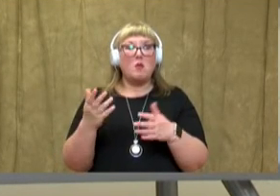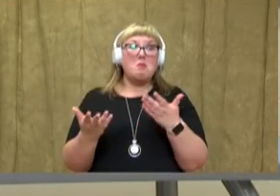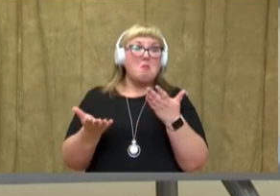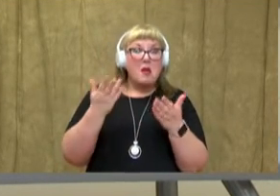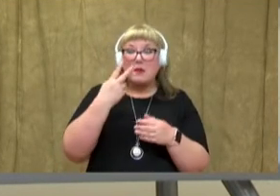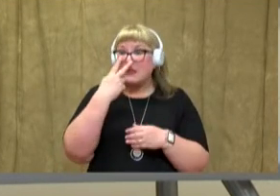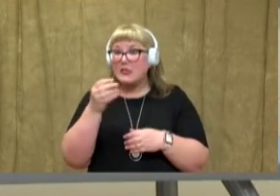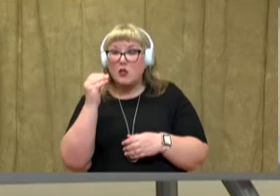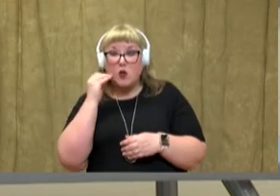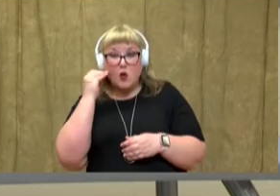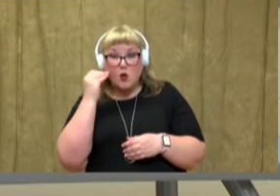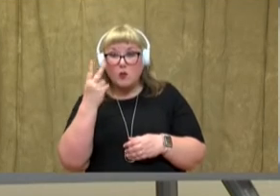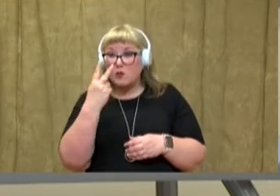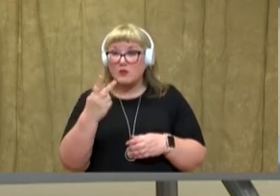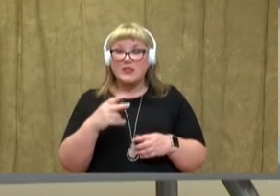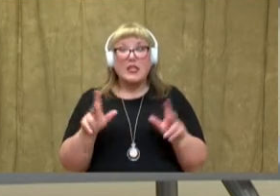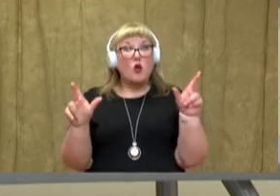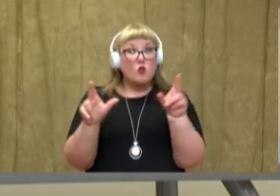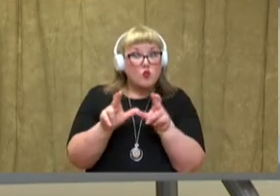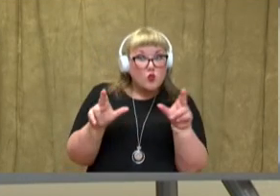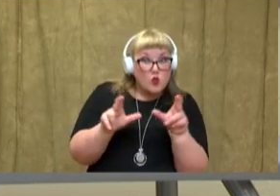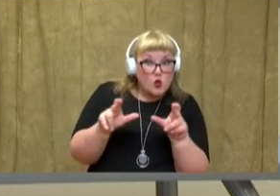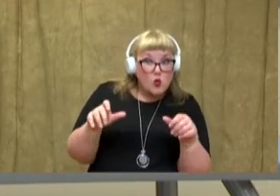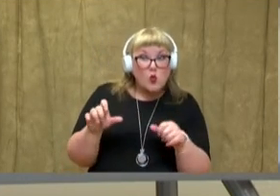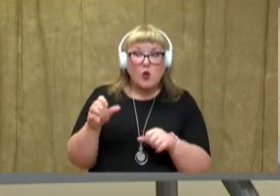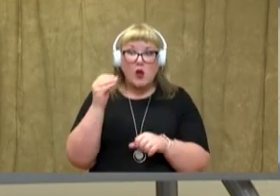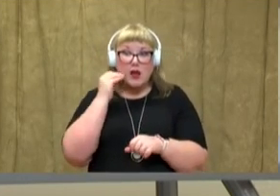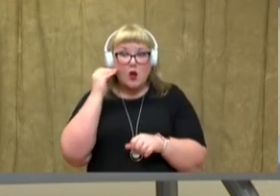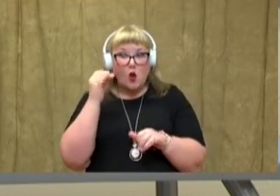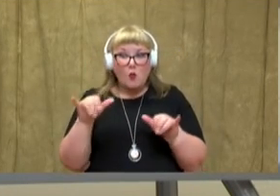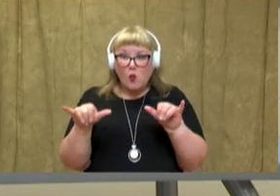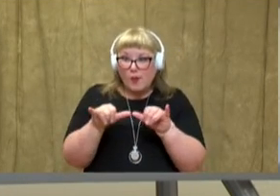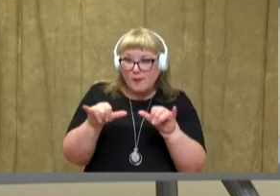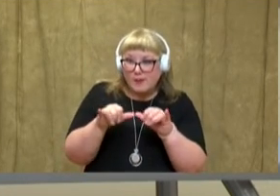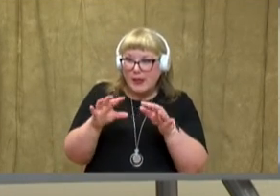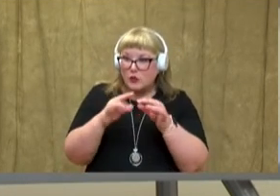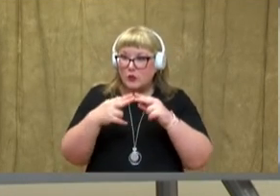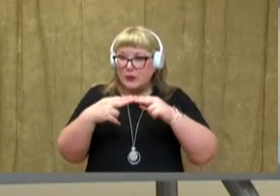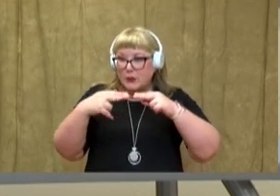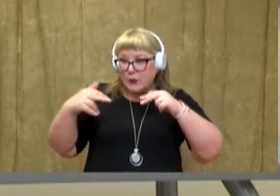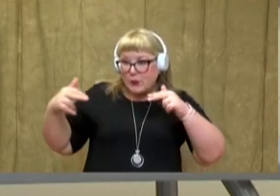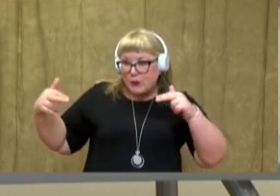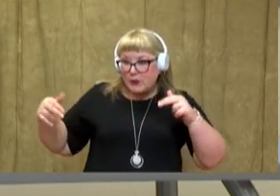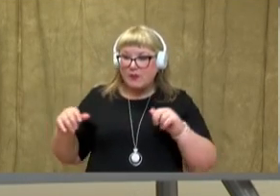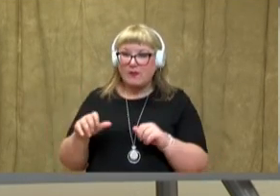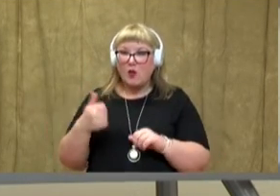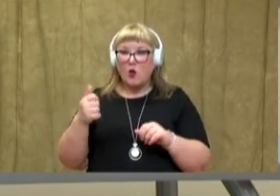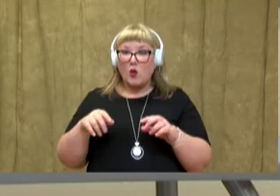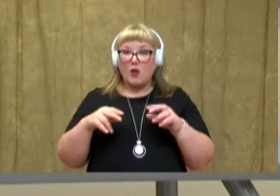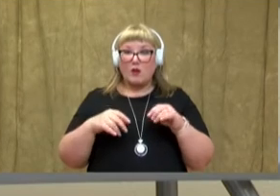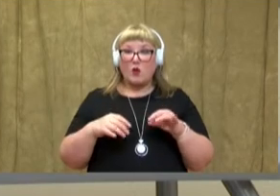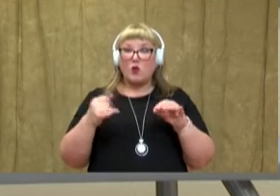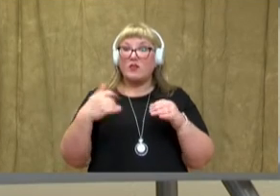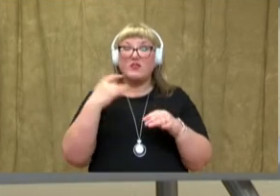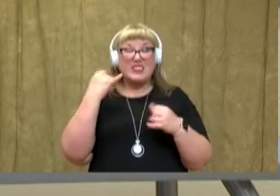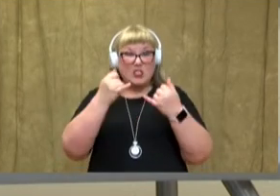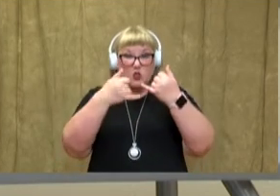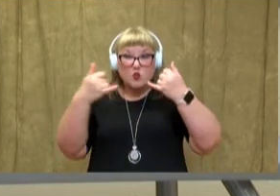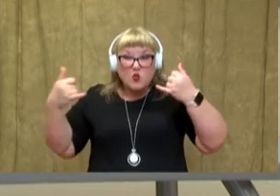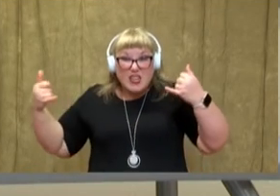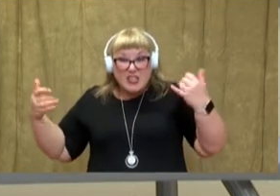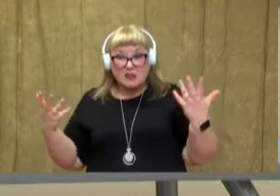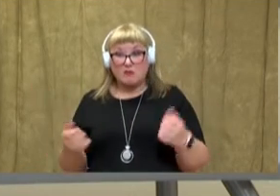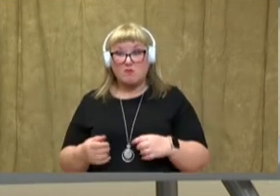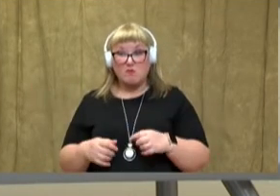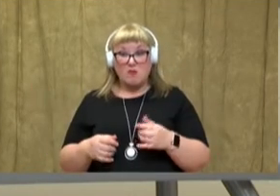measure, or you see the ruler at school, or you've even seen string. All